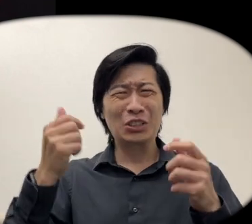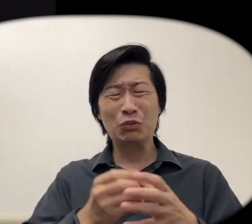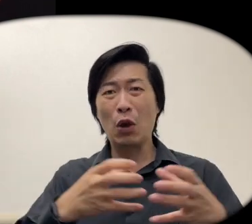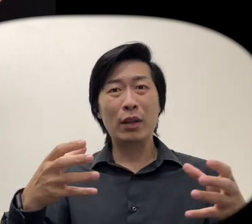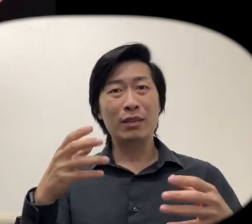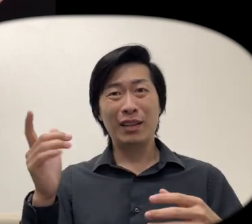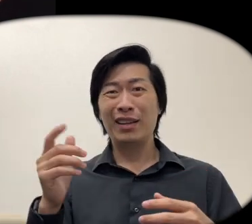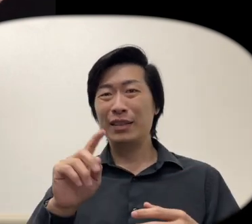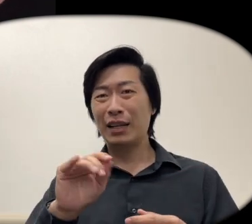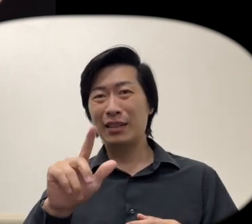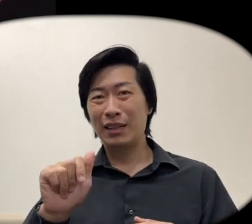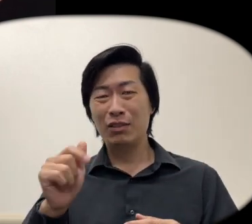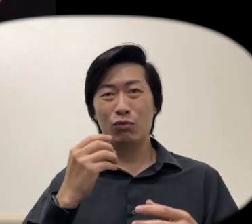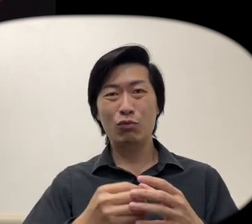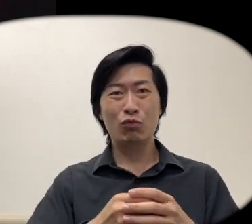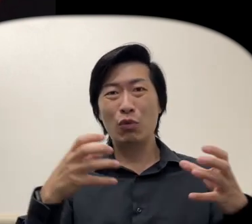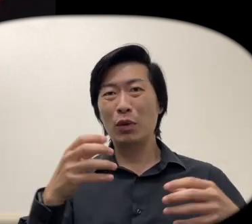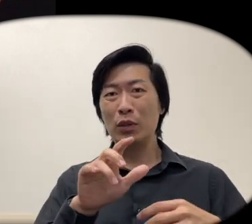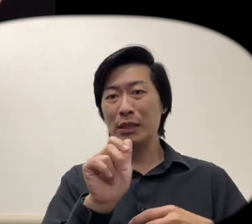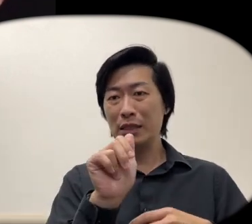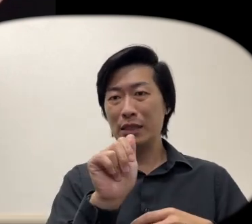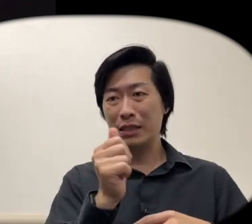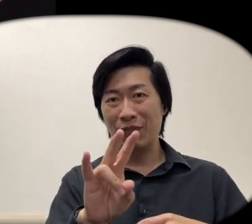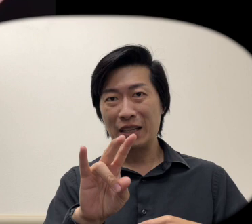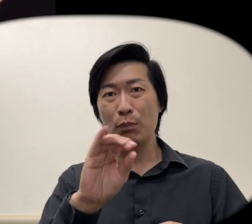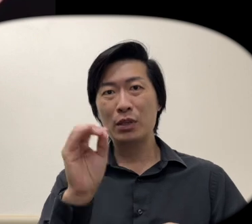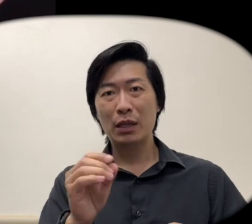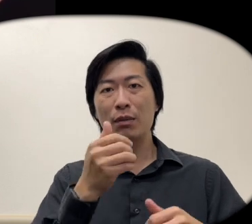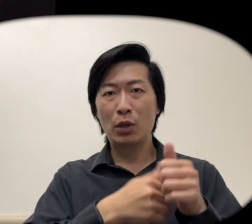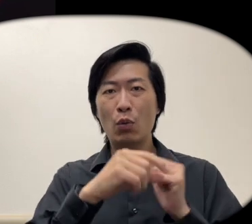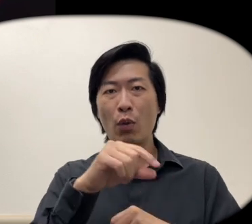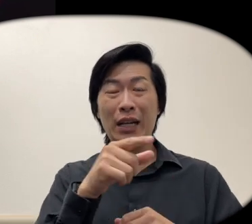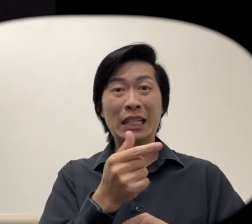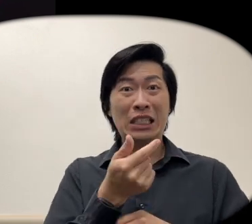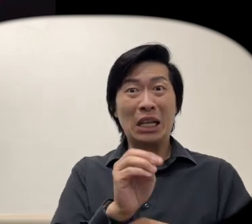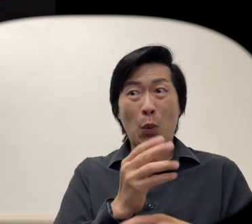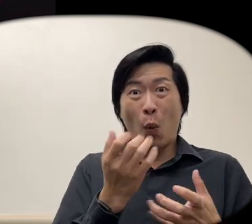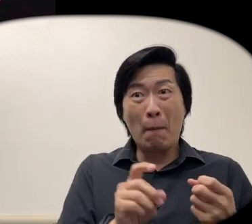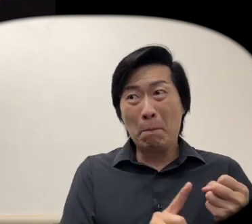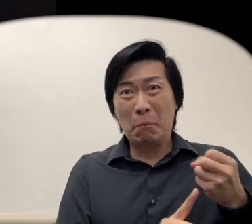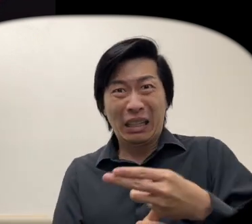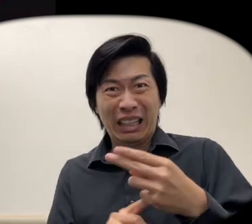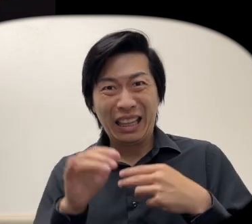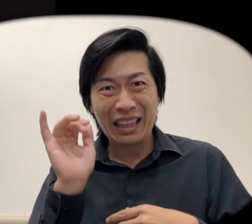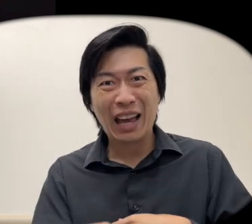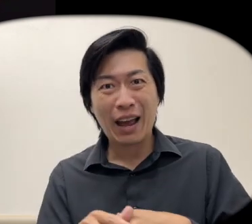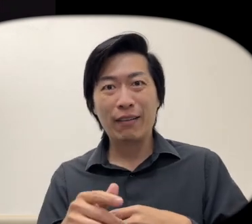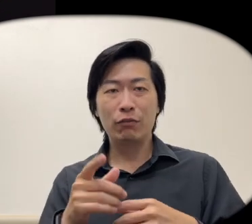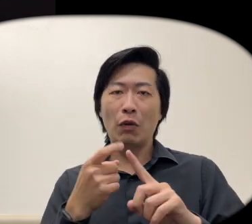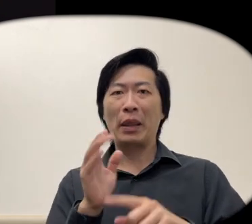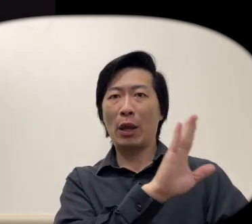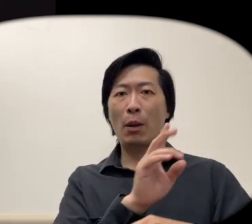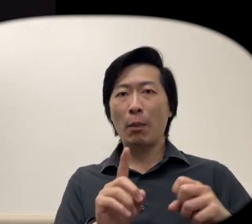on average. And GM is aiming to grow even faster than Tesla from their perspective. So the question becomes,